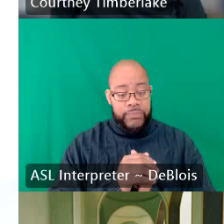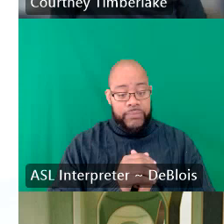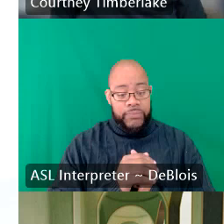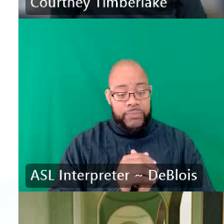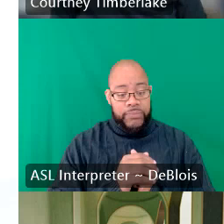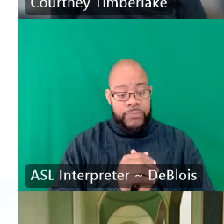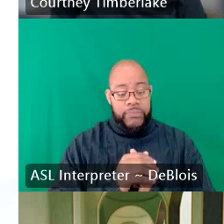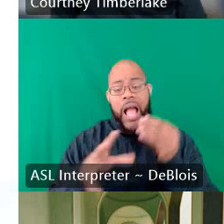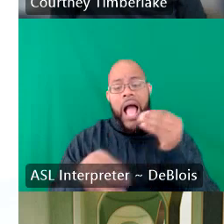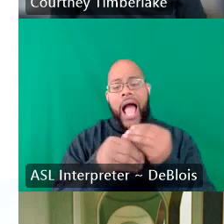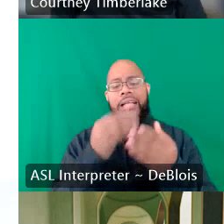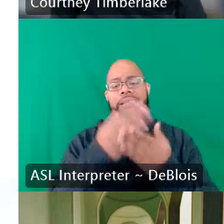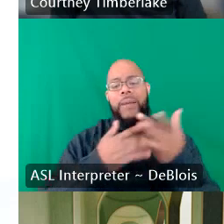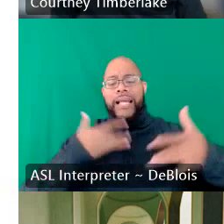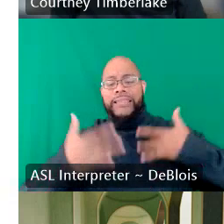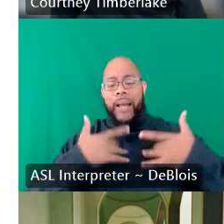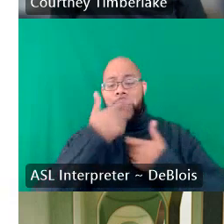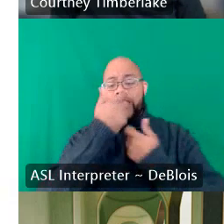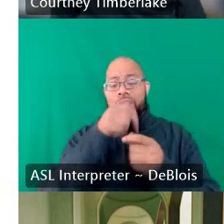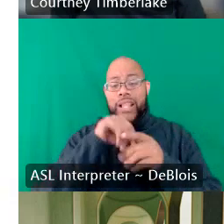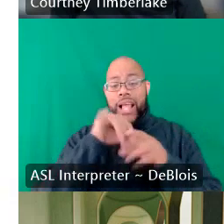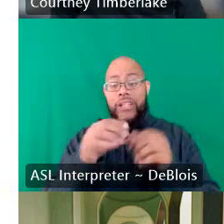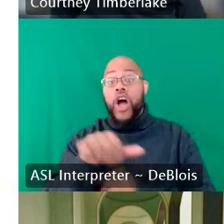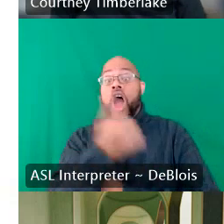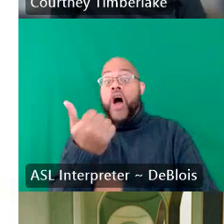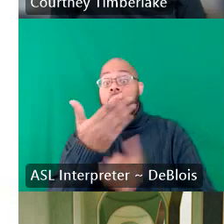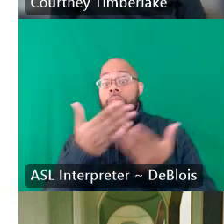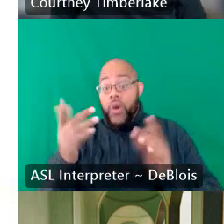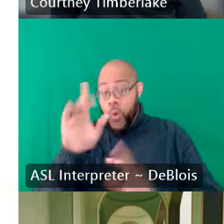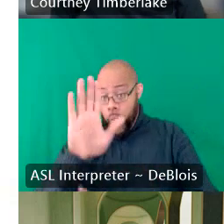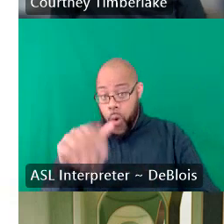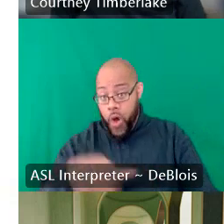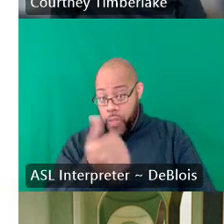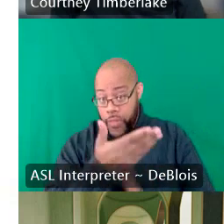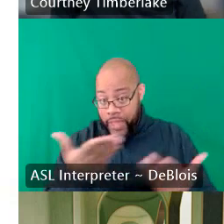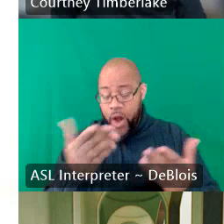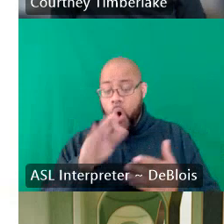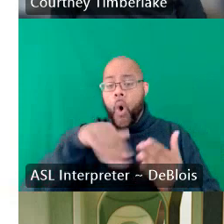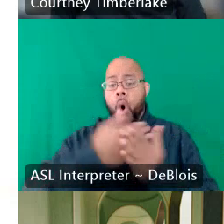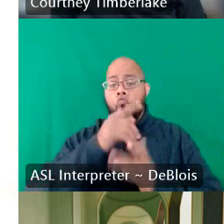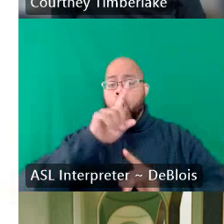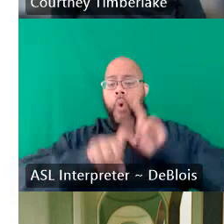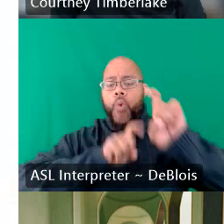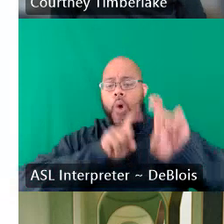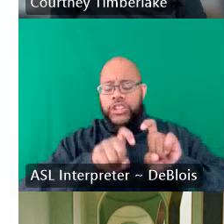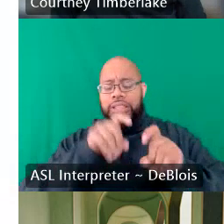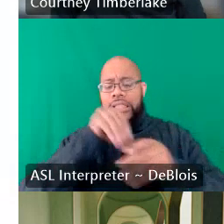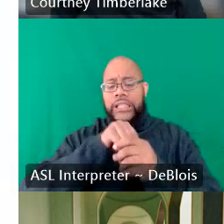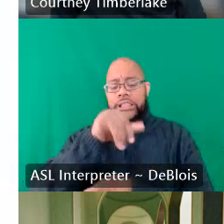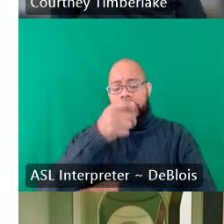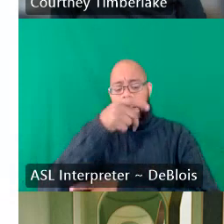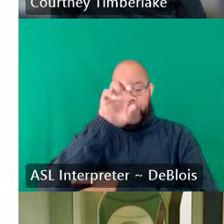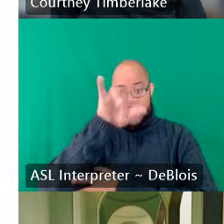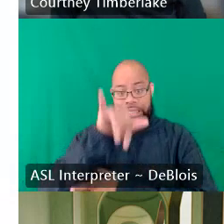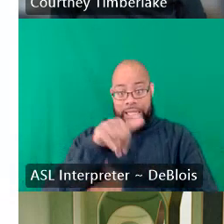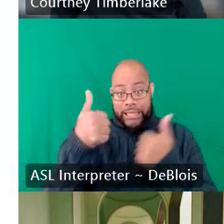add some excitement and interest to this class. Oh, the other thing I will say is that all the questions in the Jeopardy